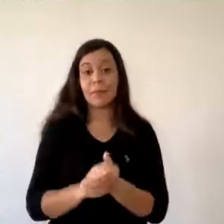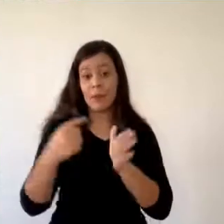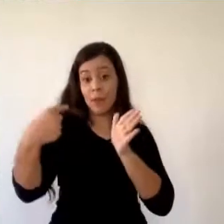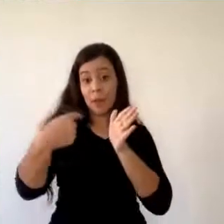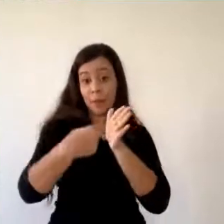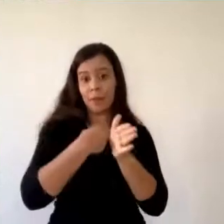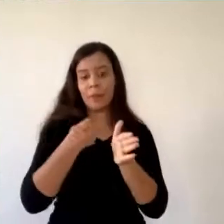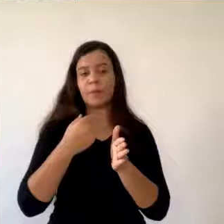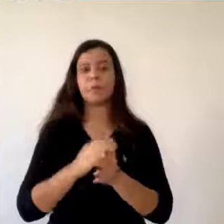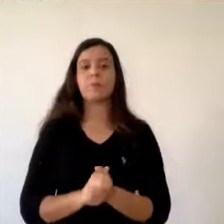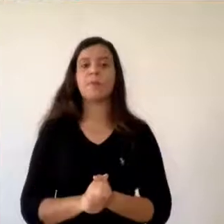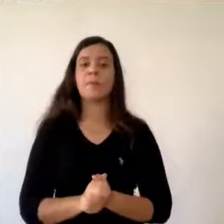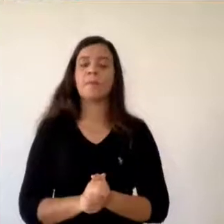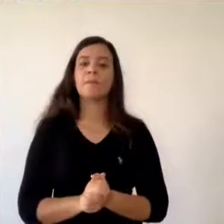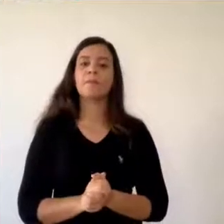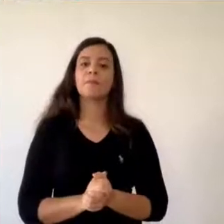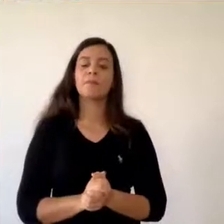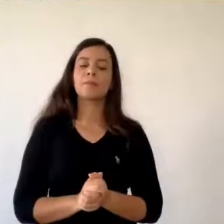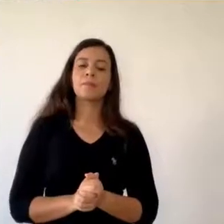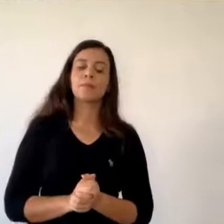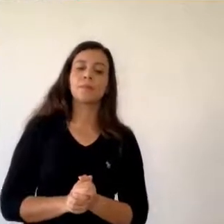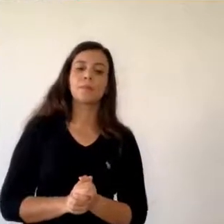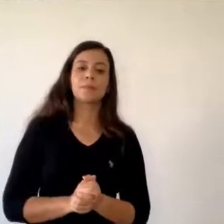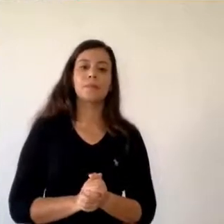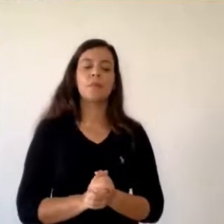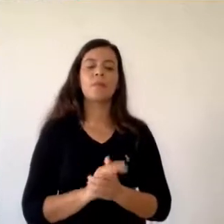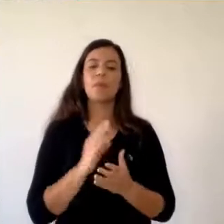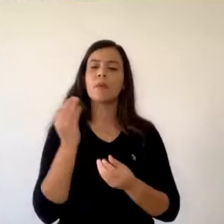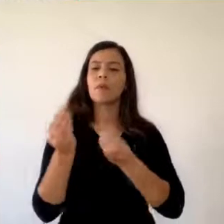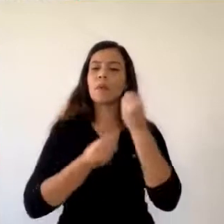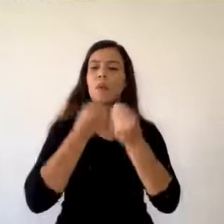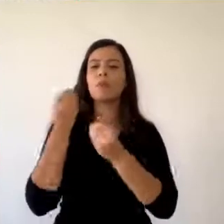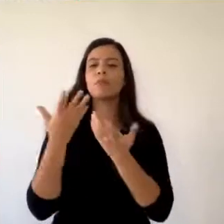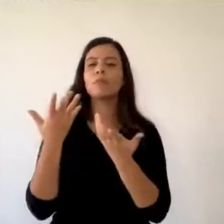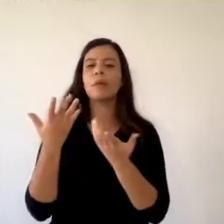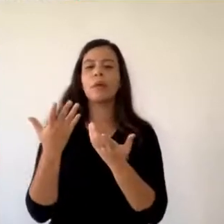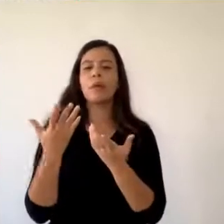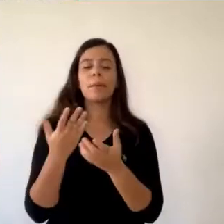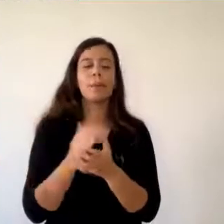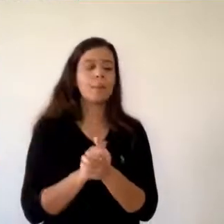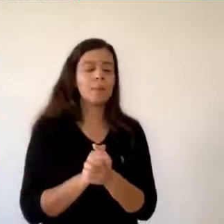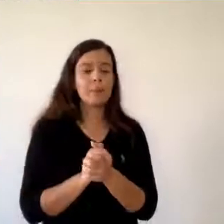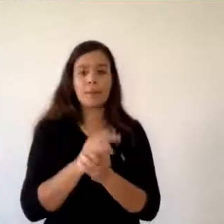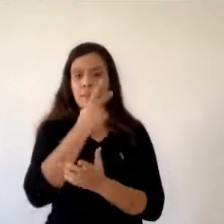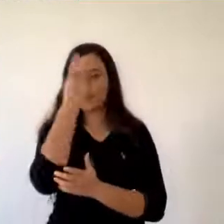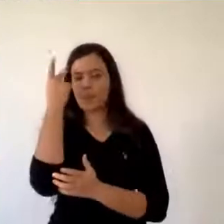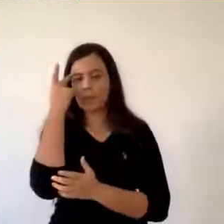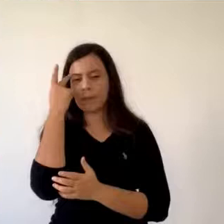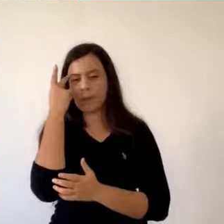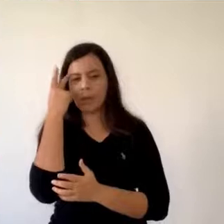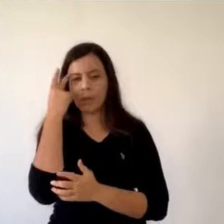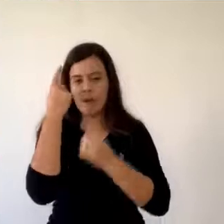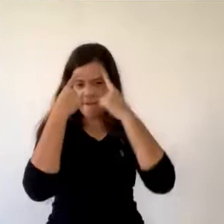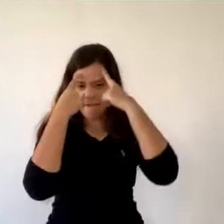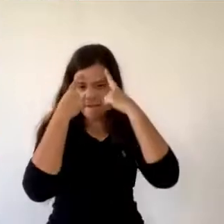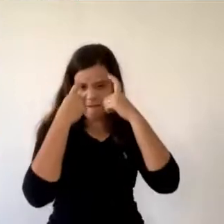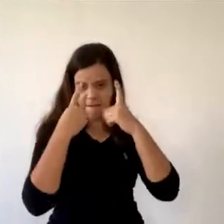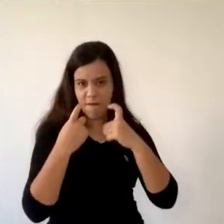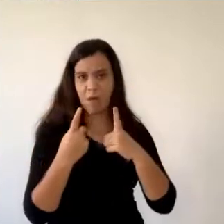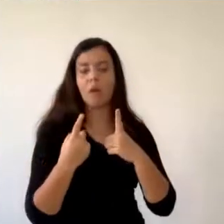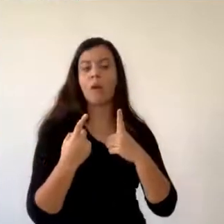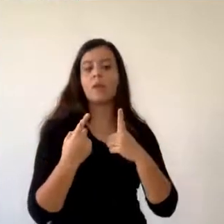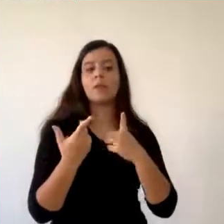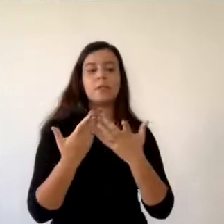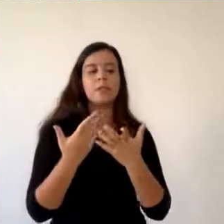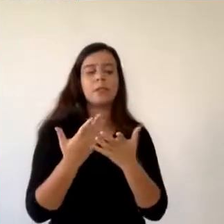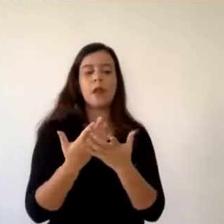this panel. And the question was, how can you demystify the notion of an abuser as the other,